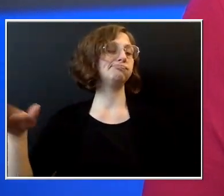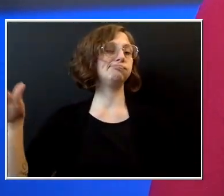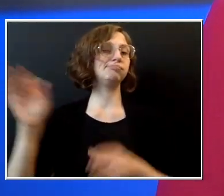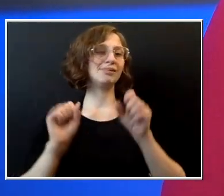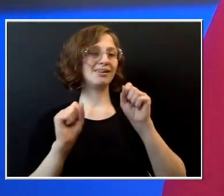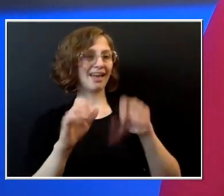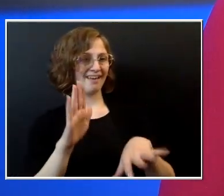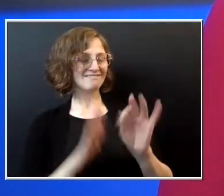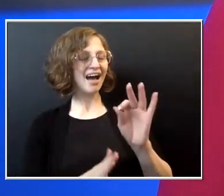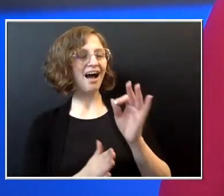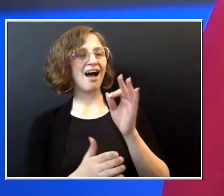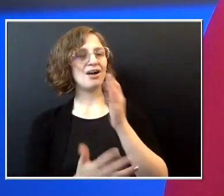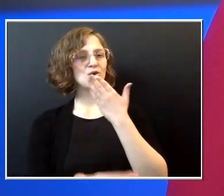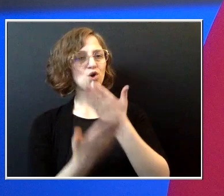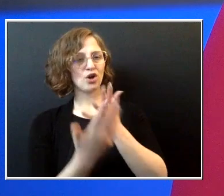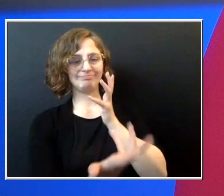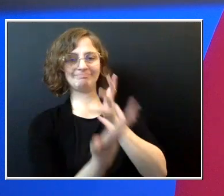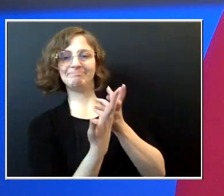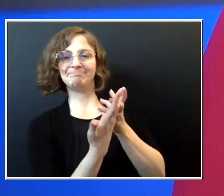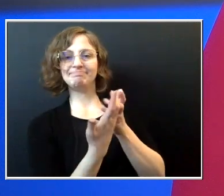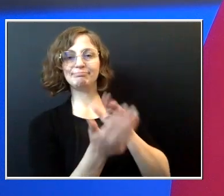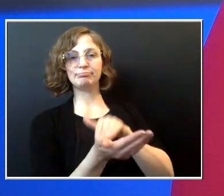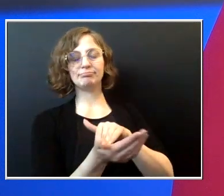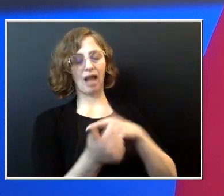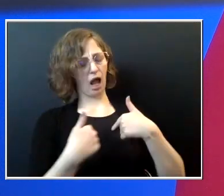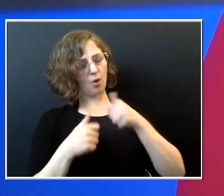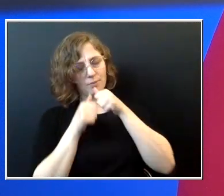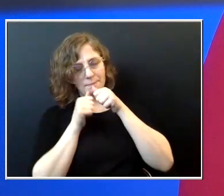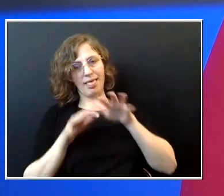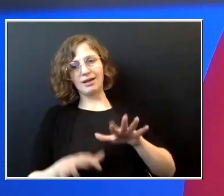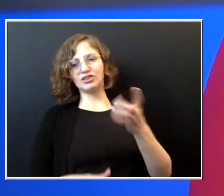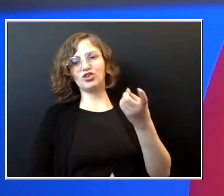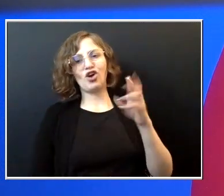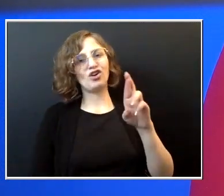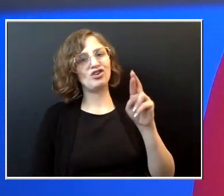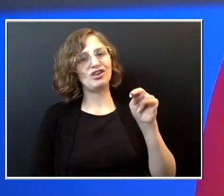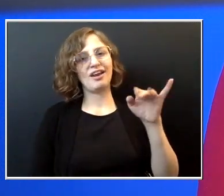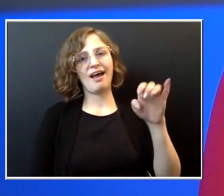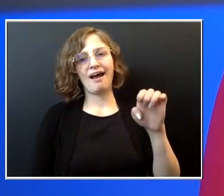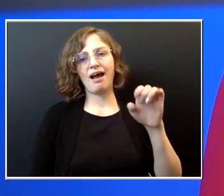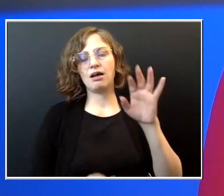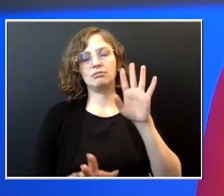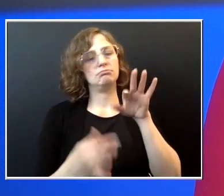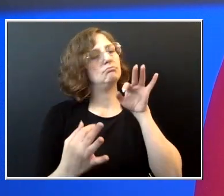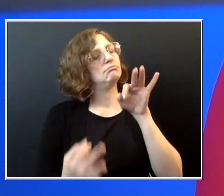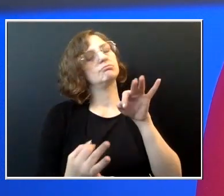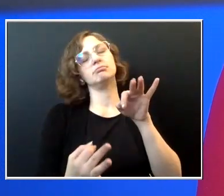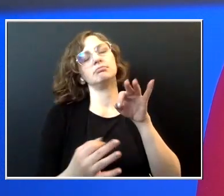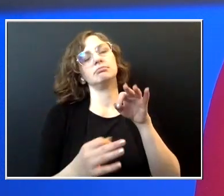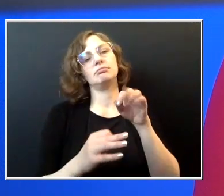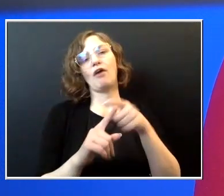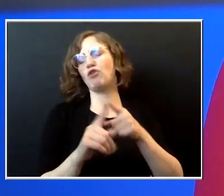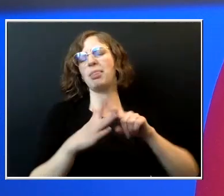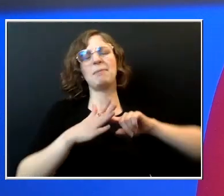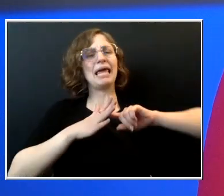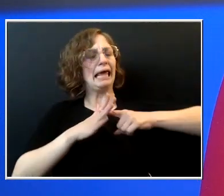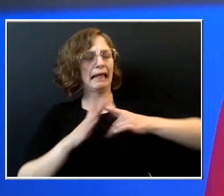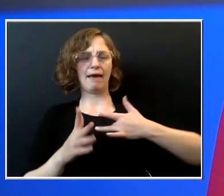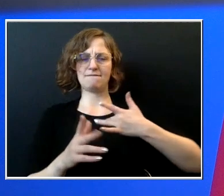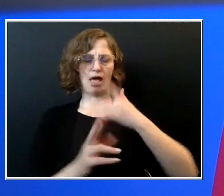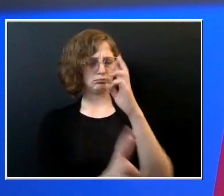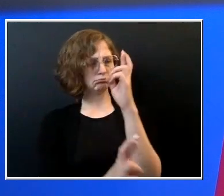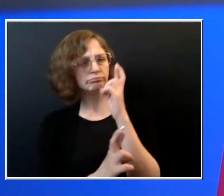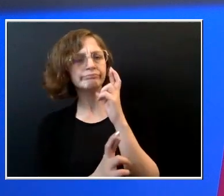blessed. Dr. Nye was wonderful from the beginning. I felt respected, I felt heard, and